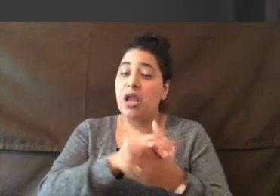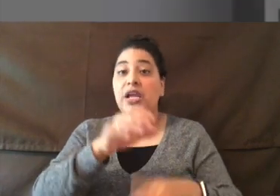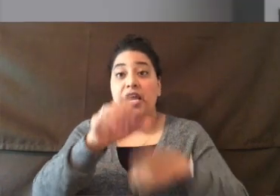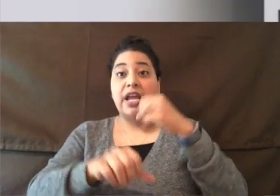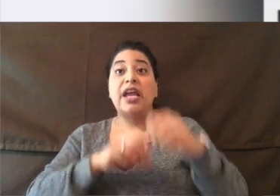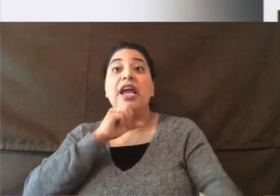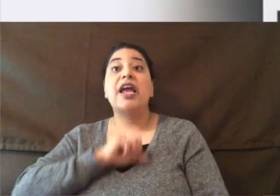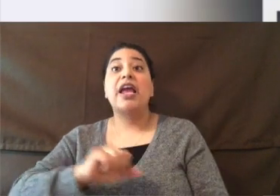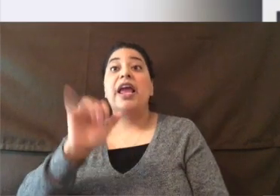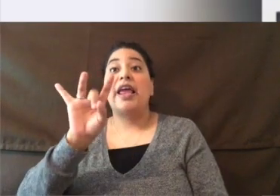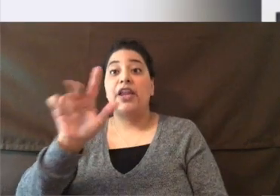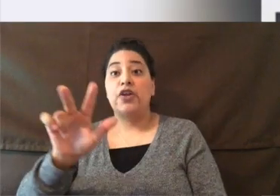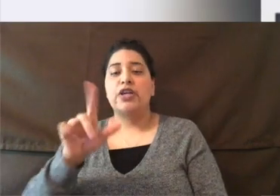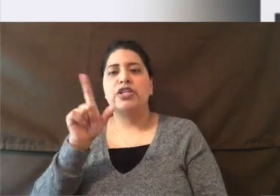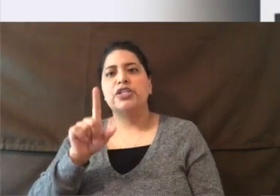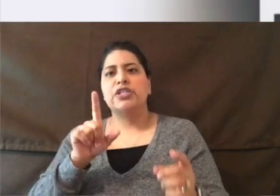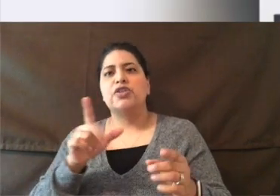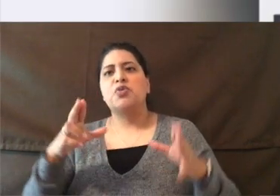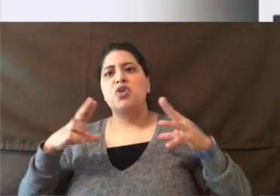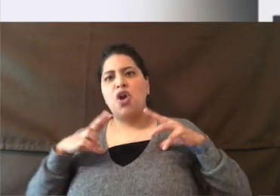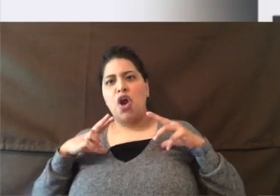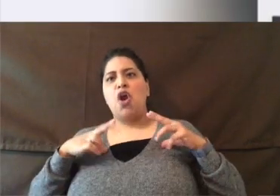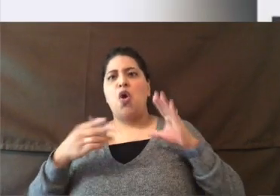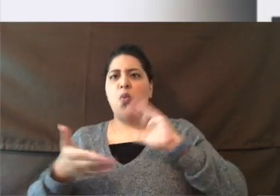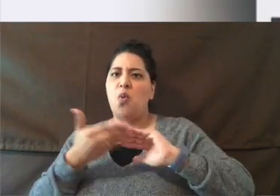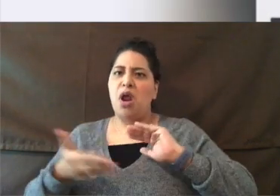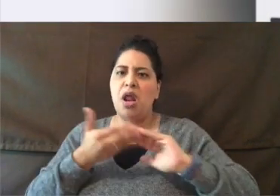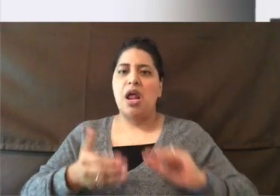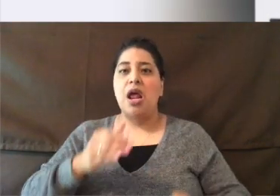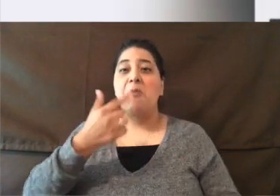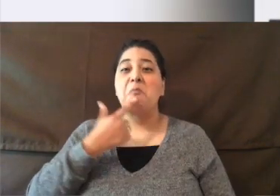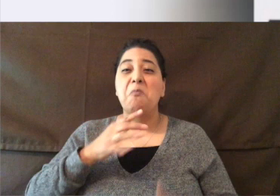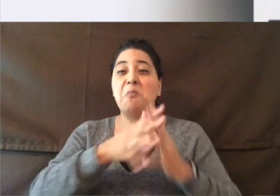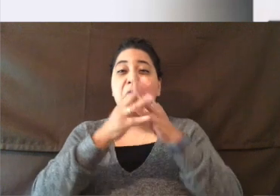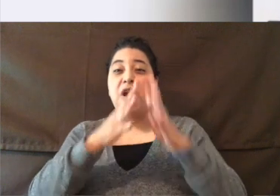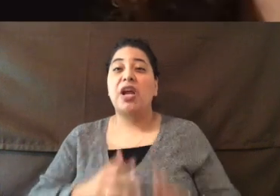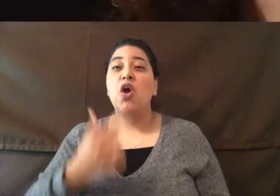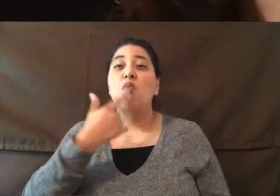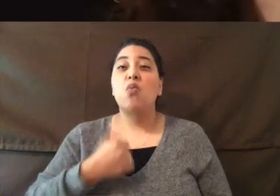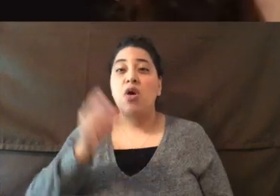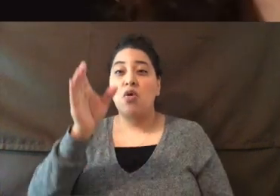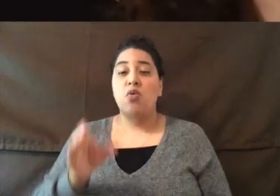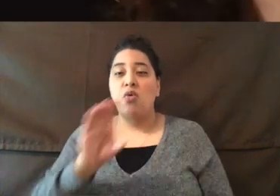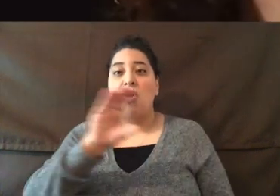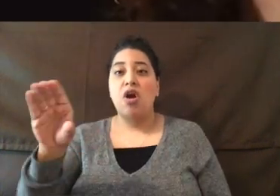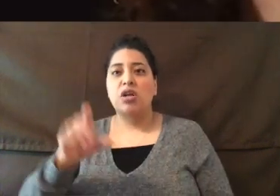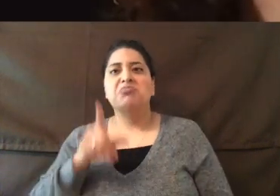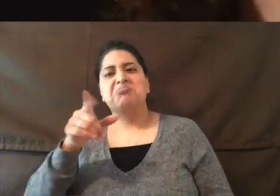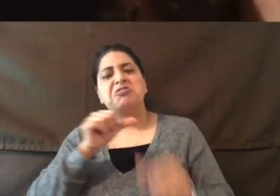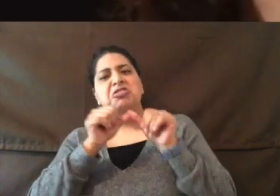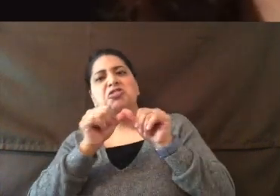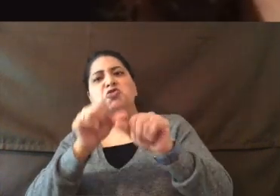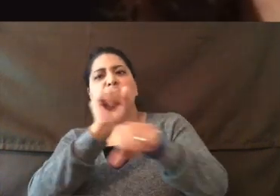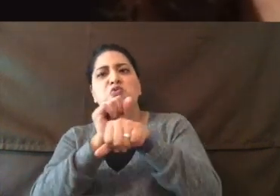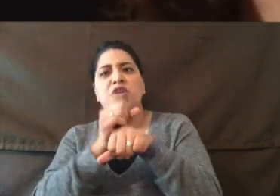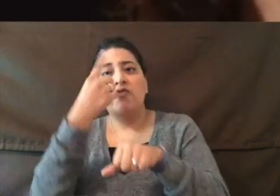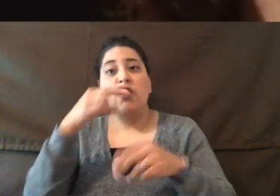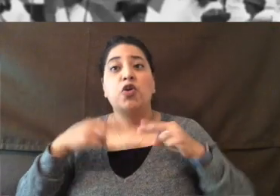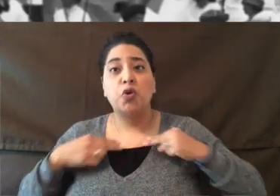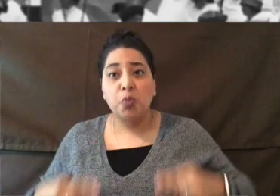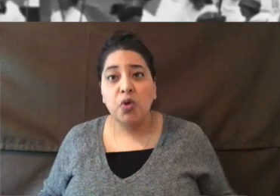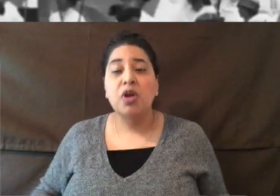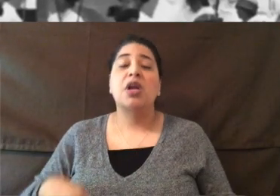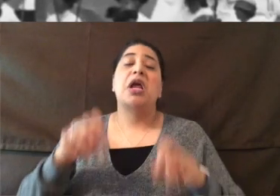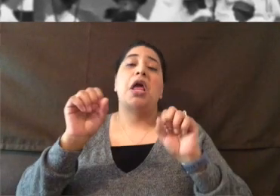married. At age 83, Barton retired from running the American Red Cross. Clara Barton continued to pursue her humanitarian